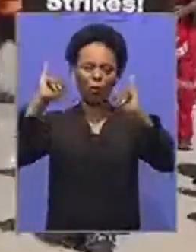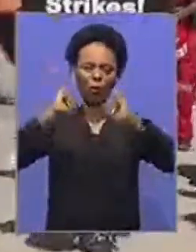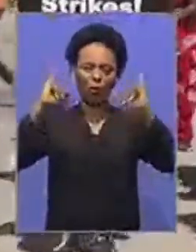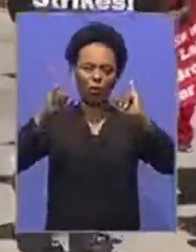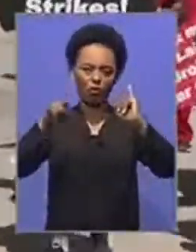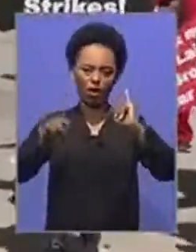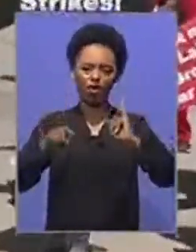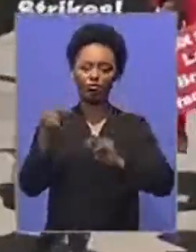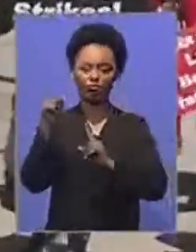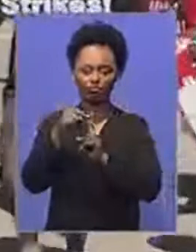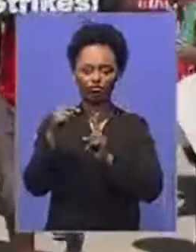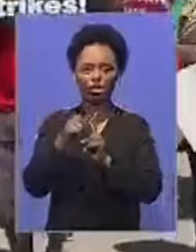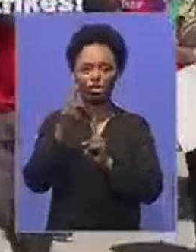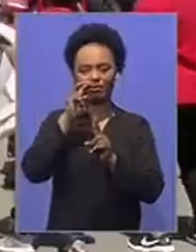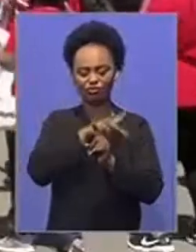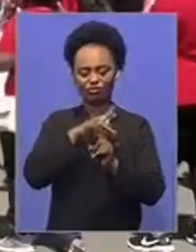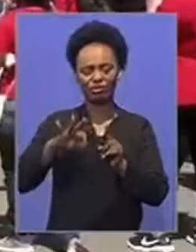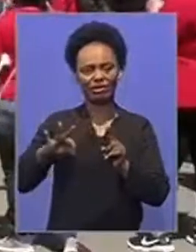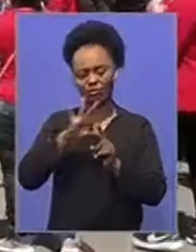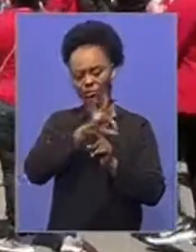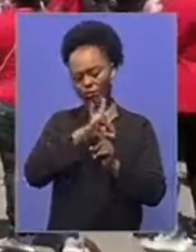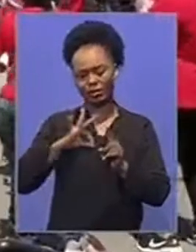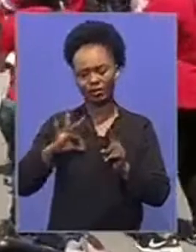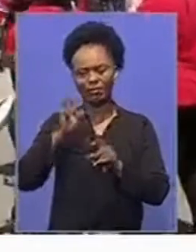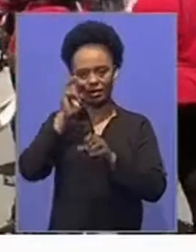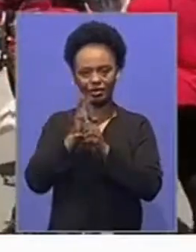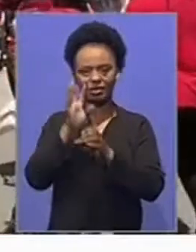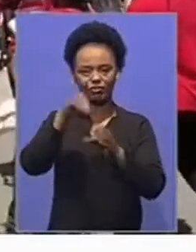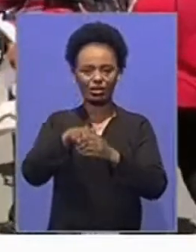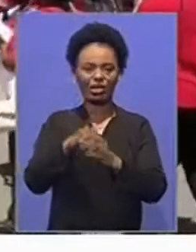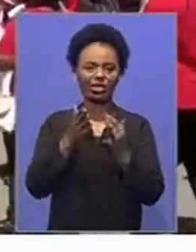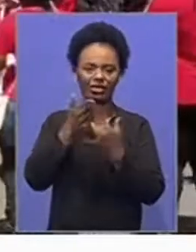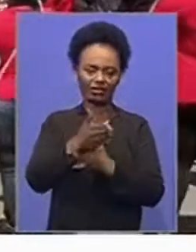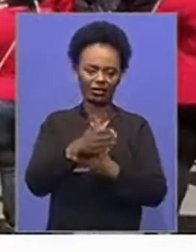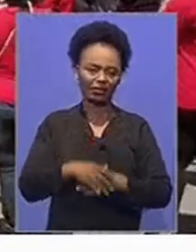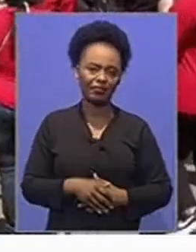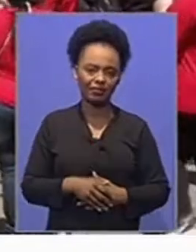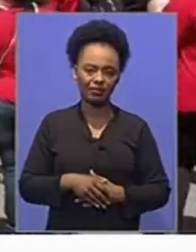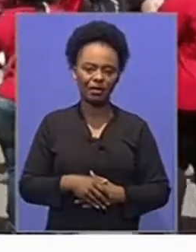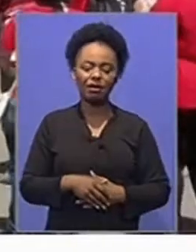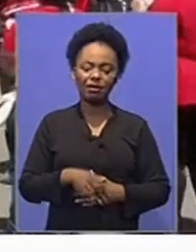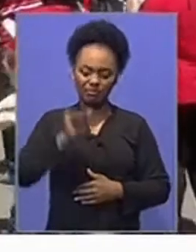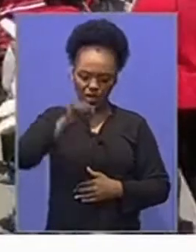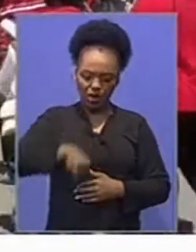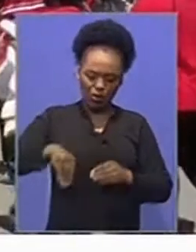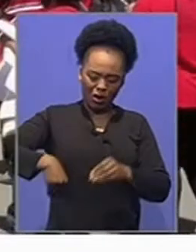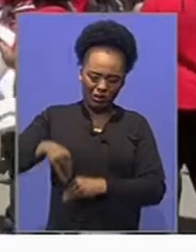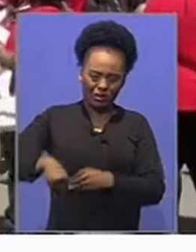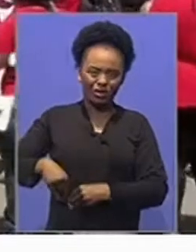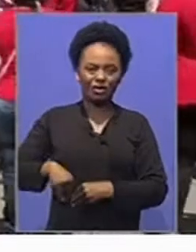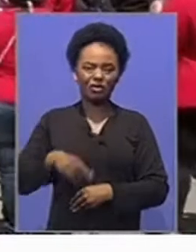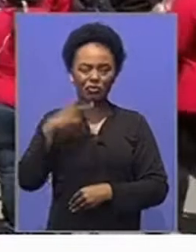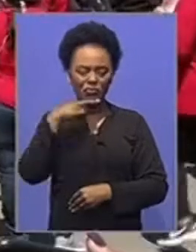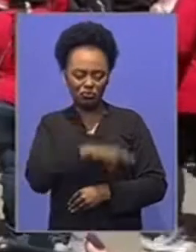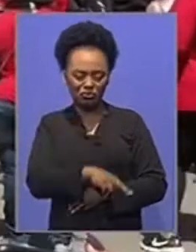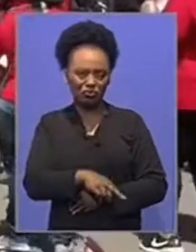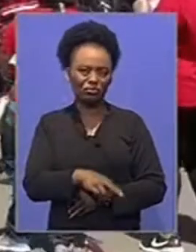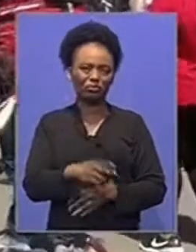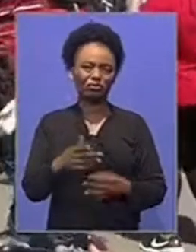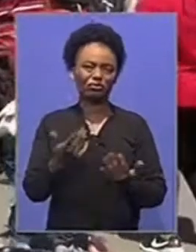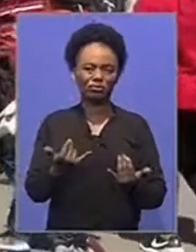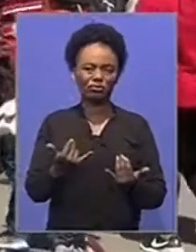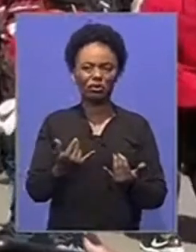gore Tonakgolo a tseye dikgato. Corruption itself and whatever fraud took away monies that were meant to